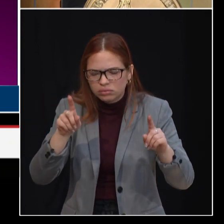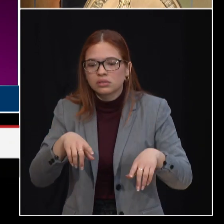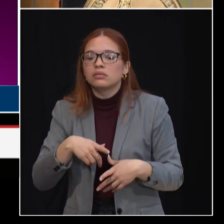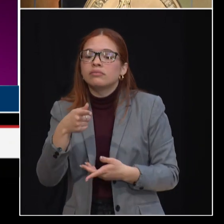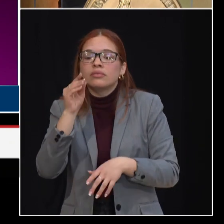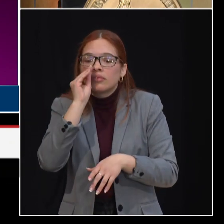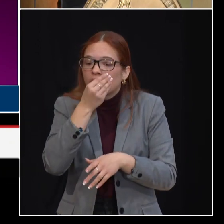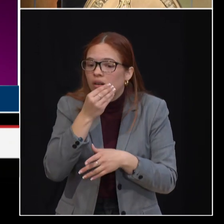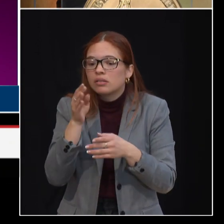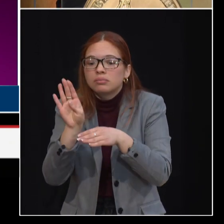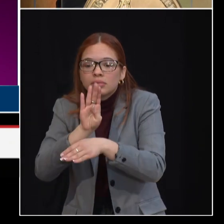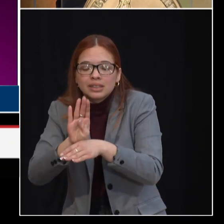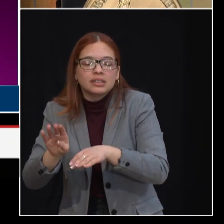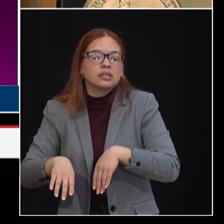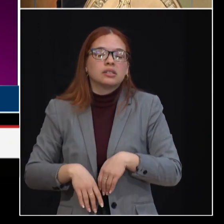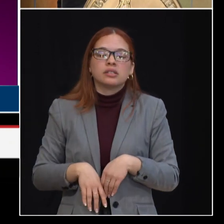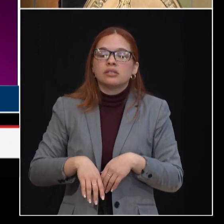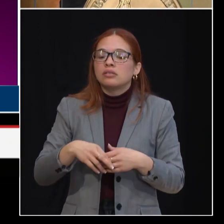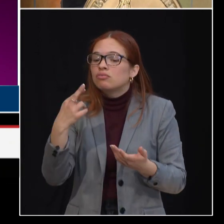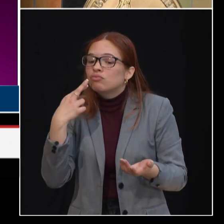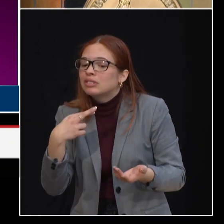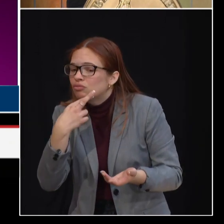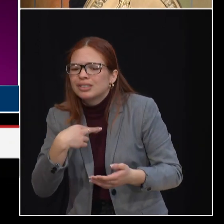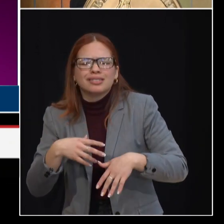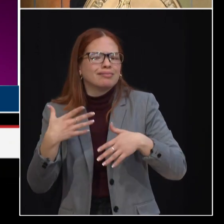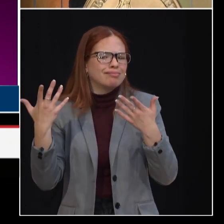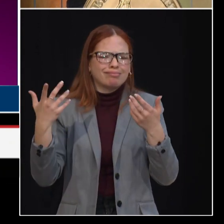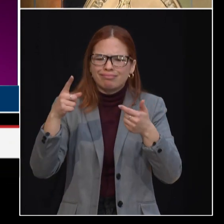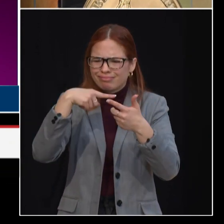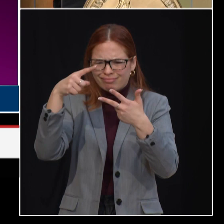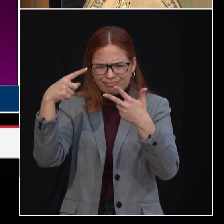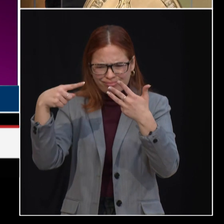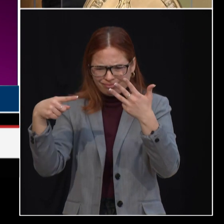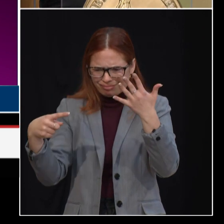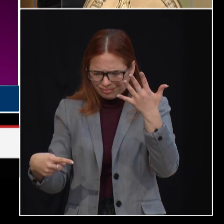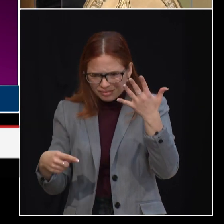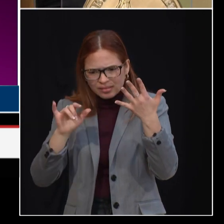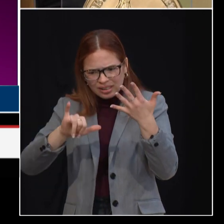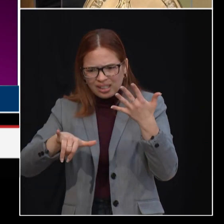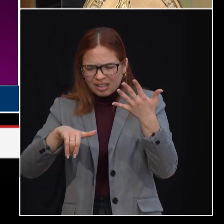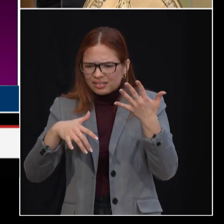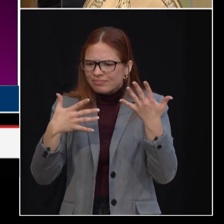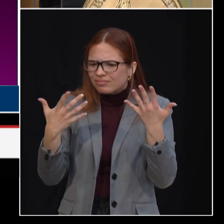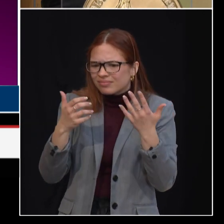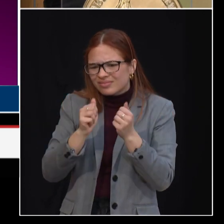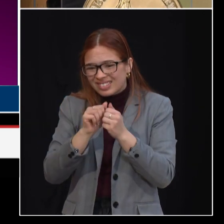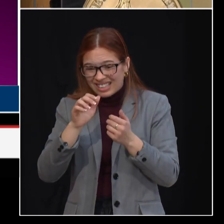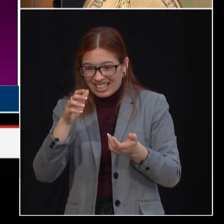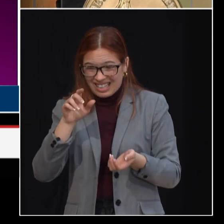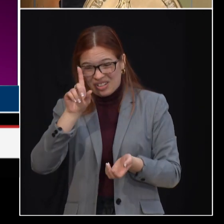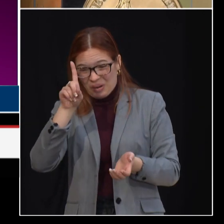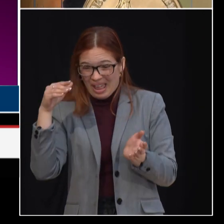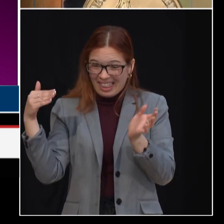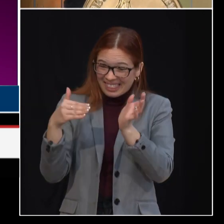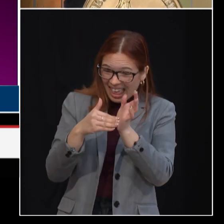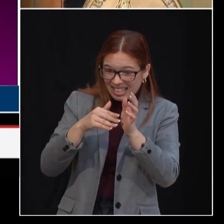traditional tourist areas. At DDC, we partner with about 1,000 member businesses in the DC metro area, offering sales